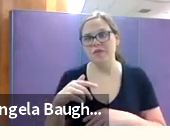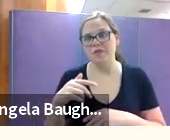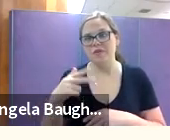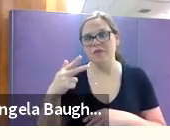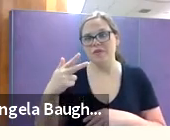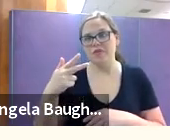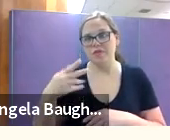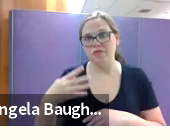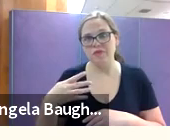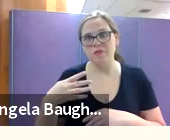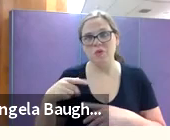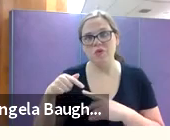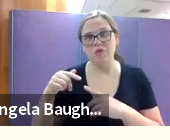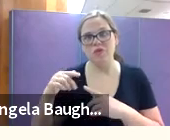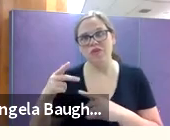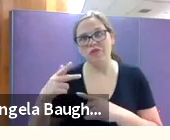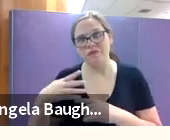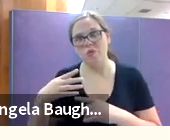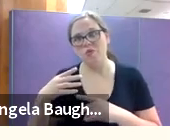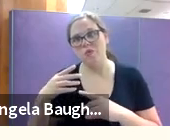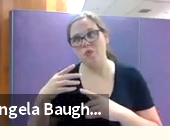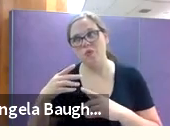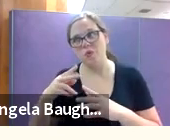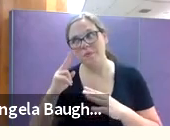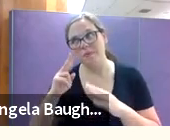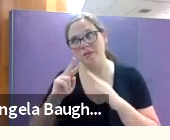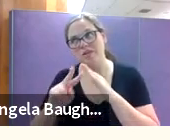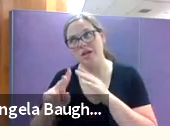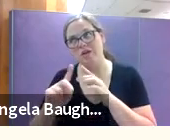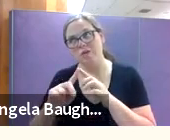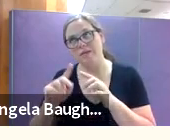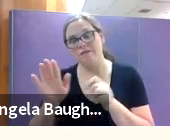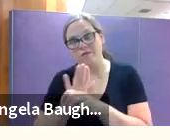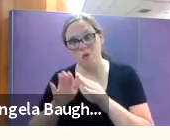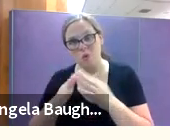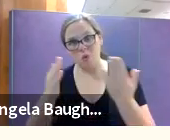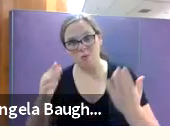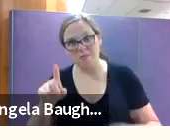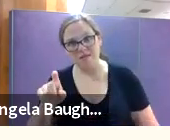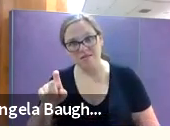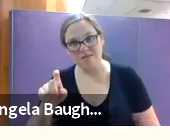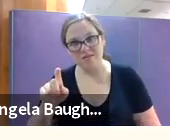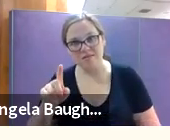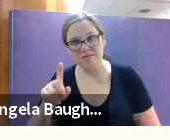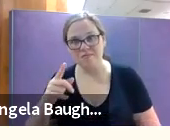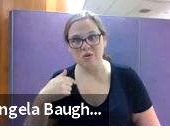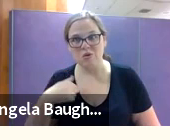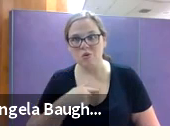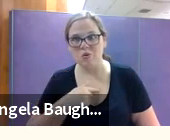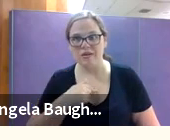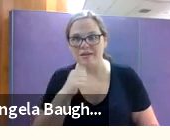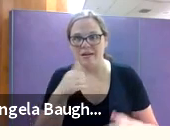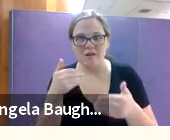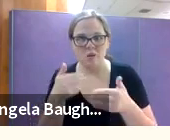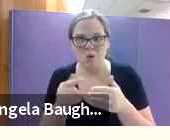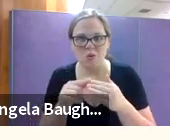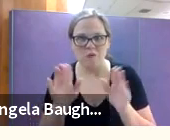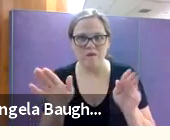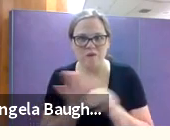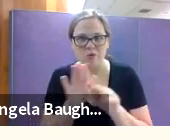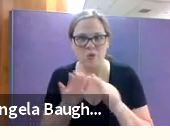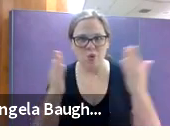we're still, are we projected at being fully open at that point? Because we're still not even close to fully